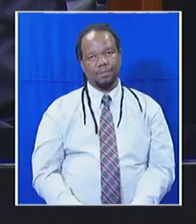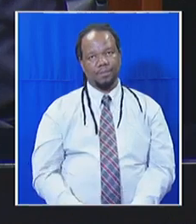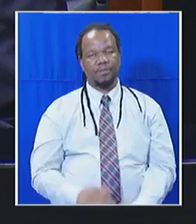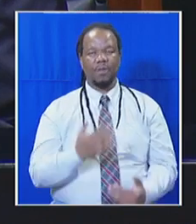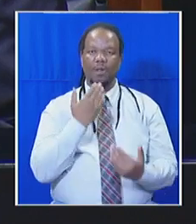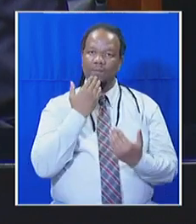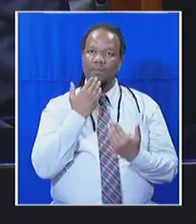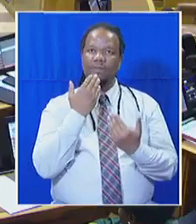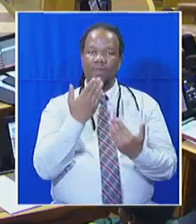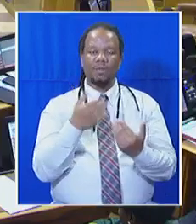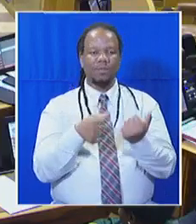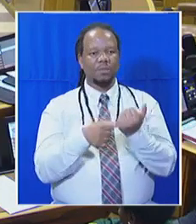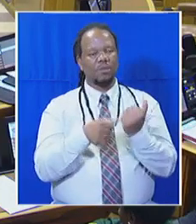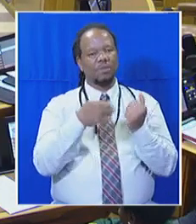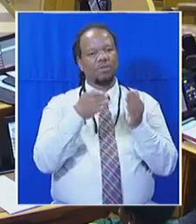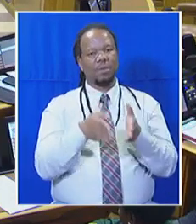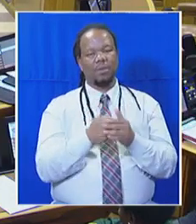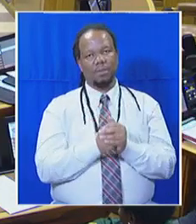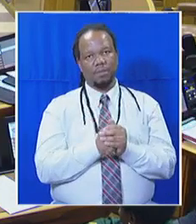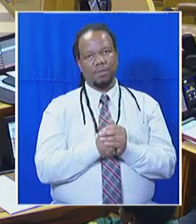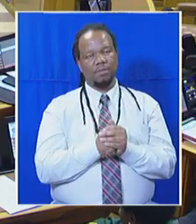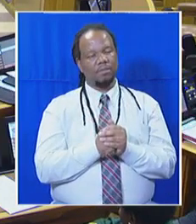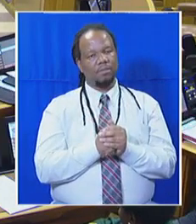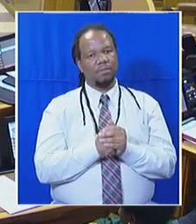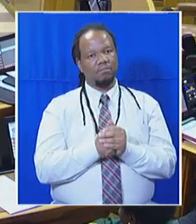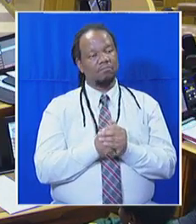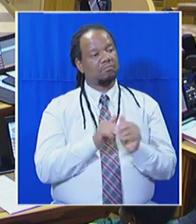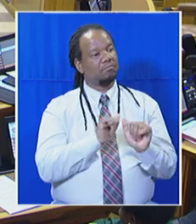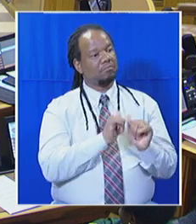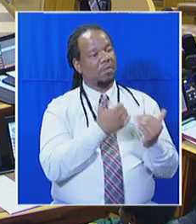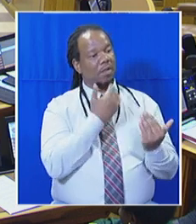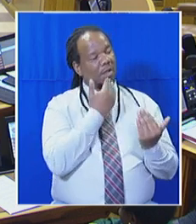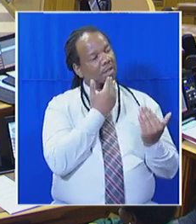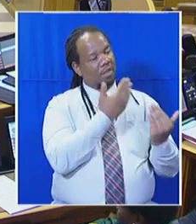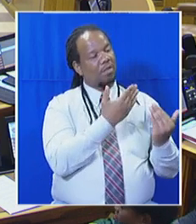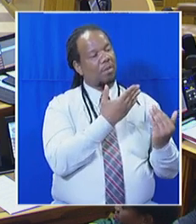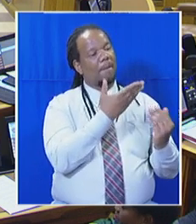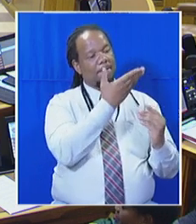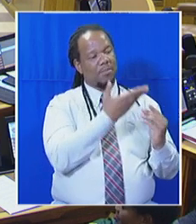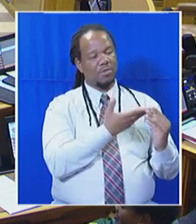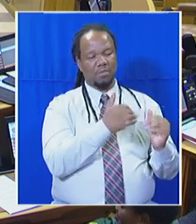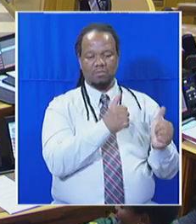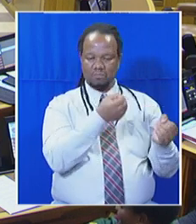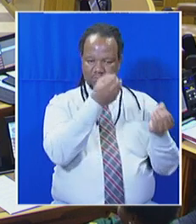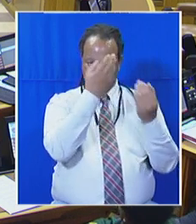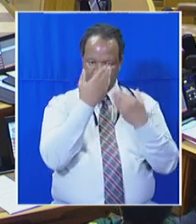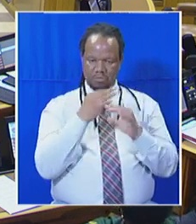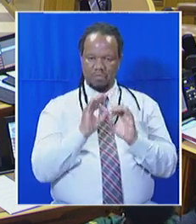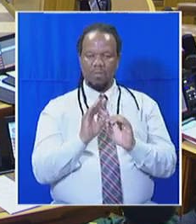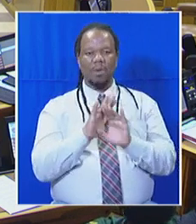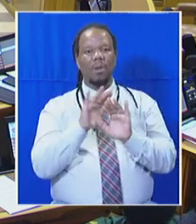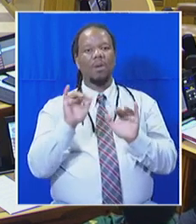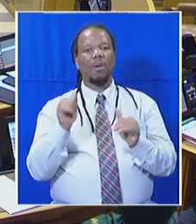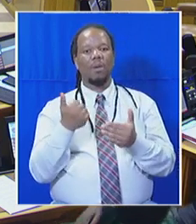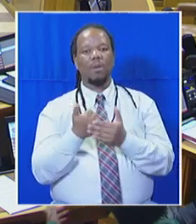Thanks, Deputy Speaker. Thanks for the comprehensive response, Minister. In Blood River